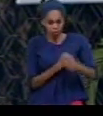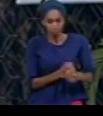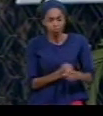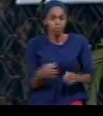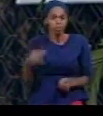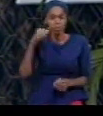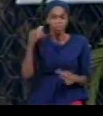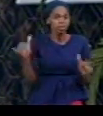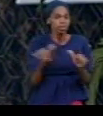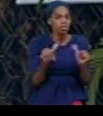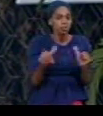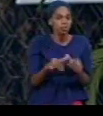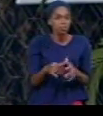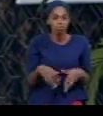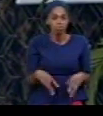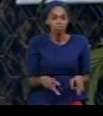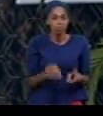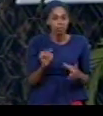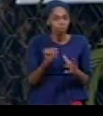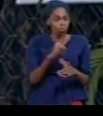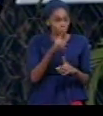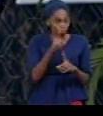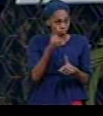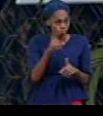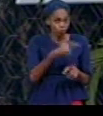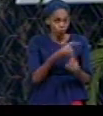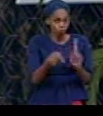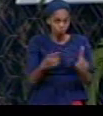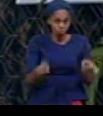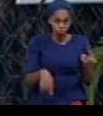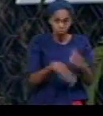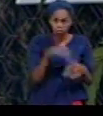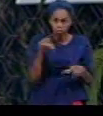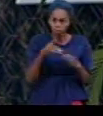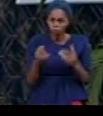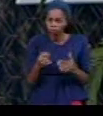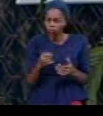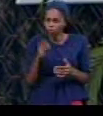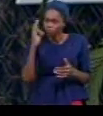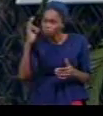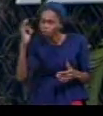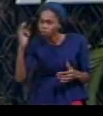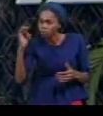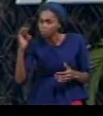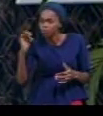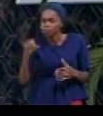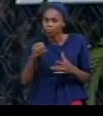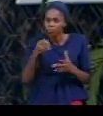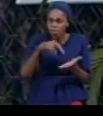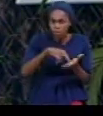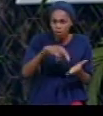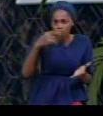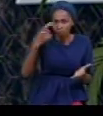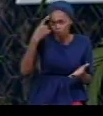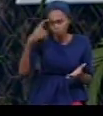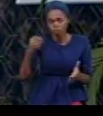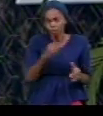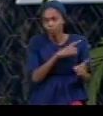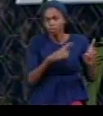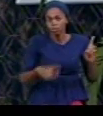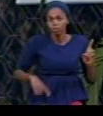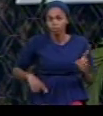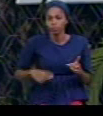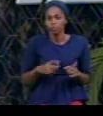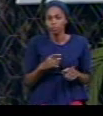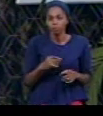the gospel? Do you lift up the name of the Lord? Are you standing for the Lord? Take a decision from this